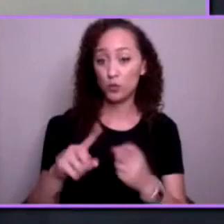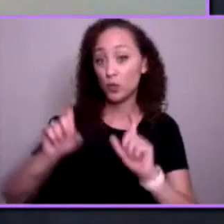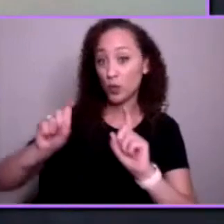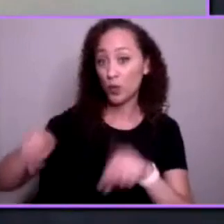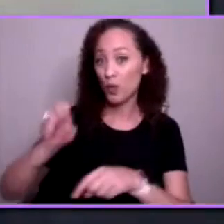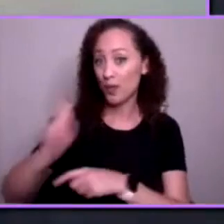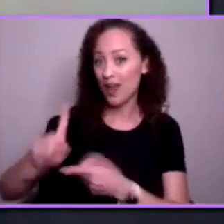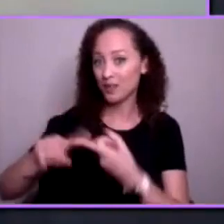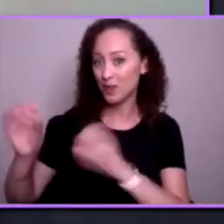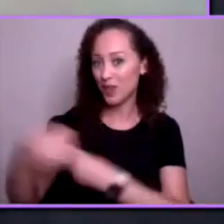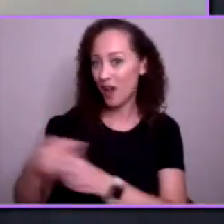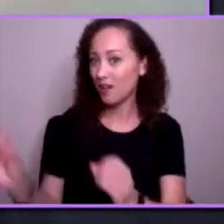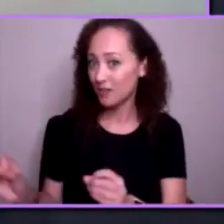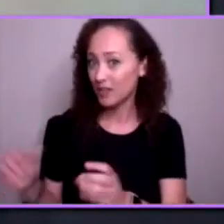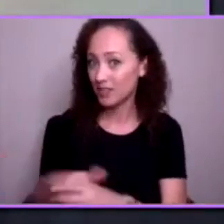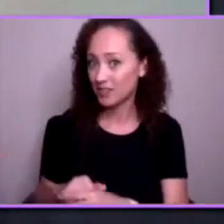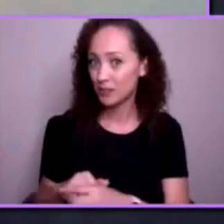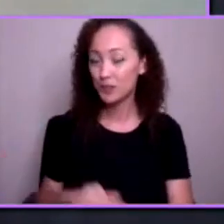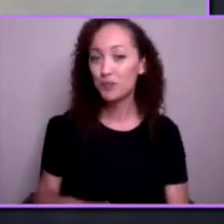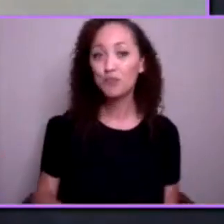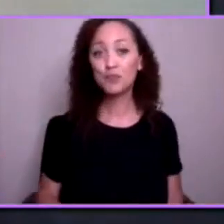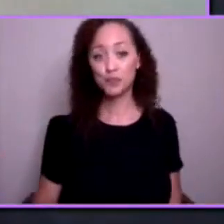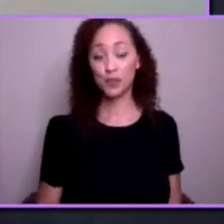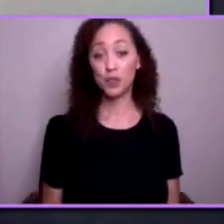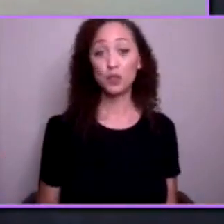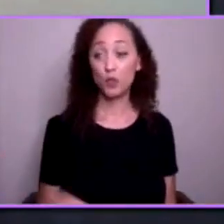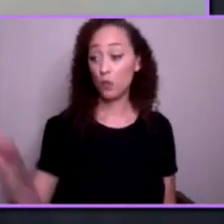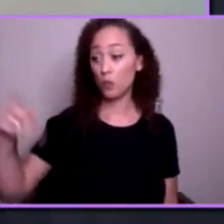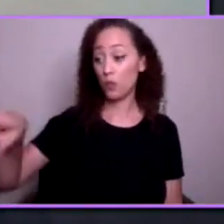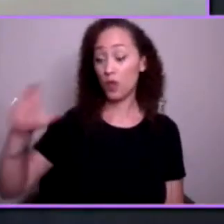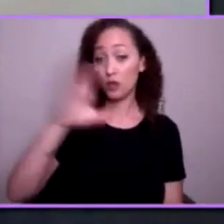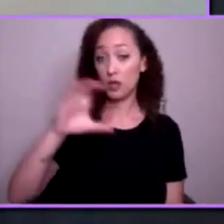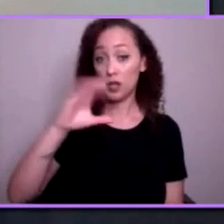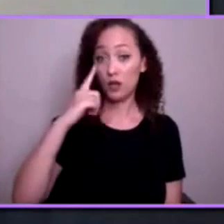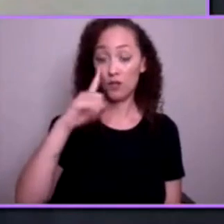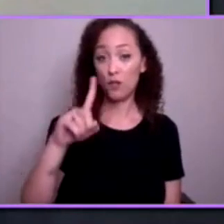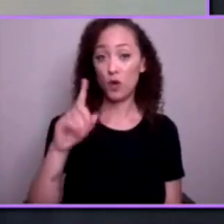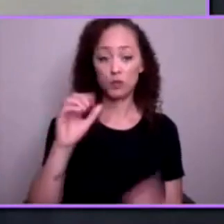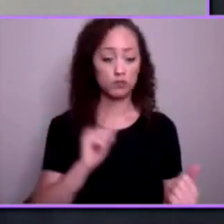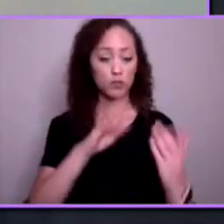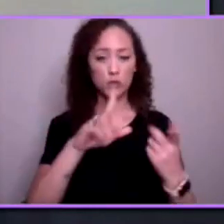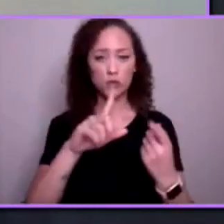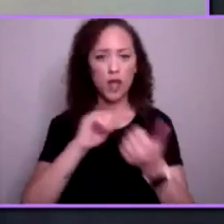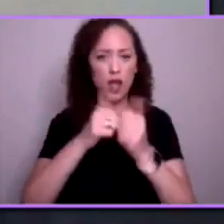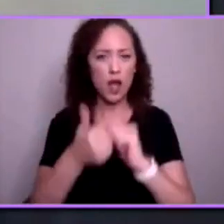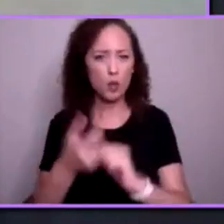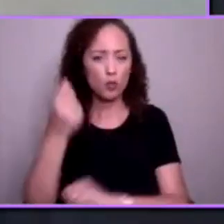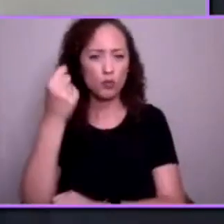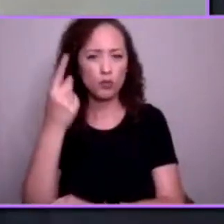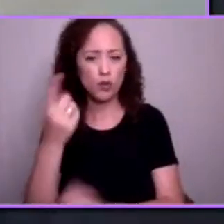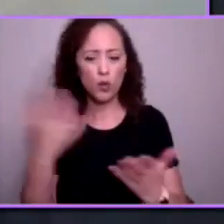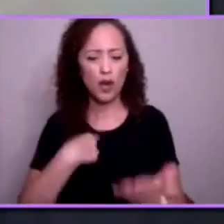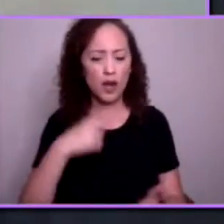they're returning back to the office, and they're looking for ways to understand what it's going to take for the